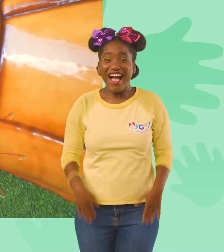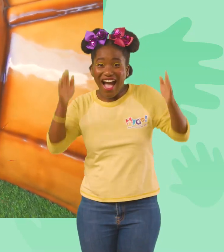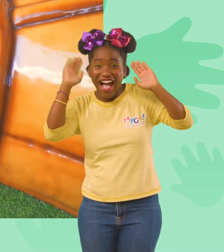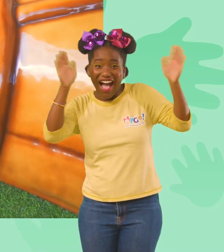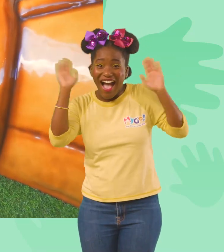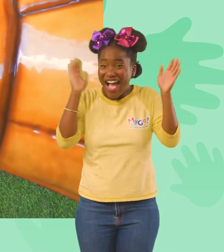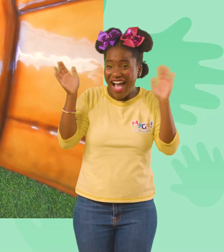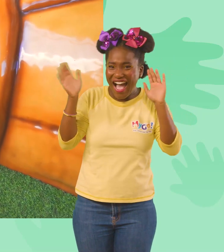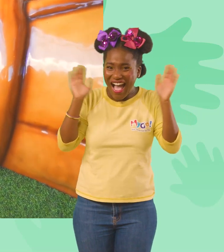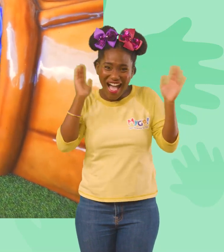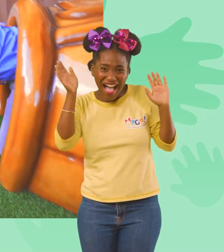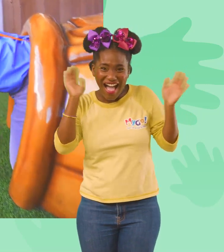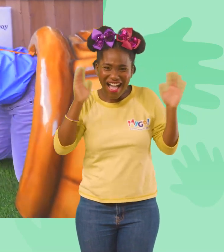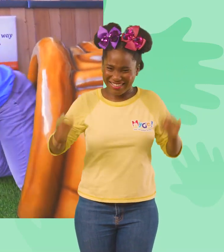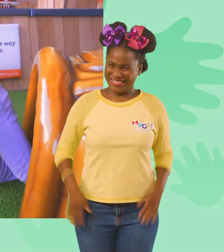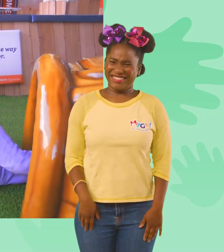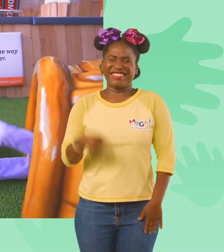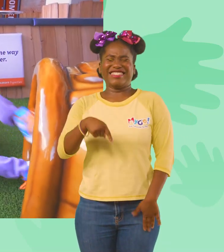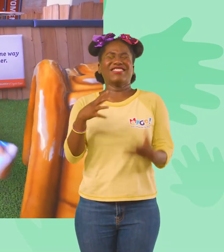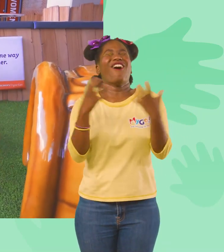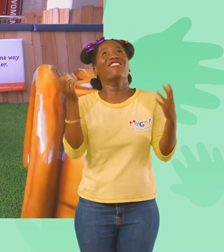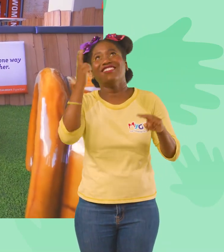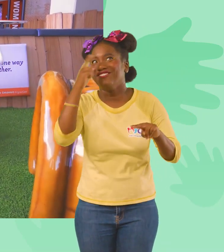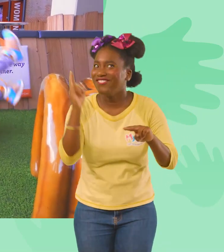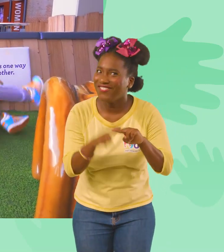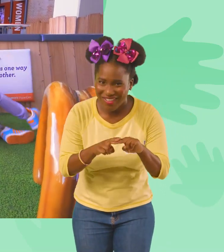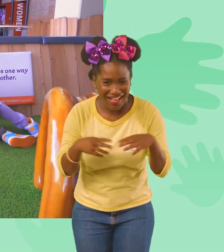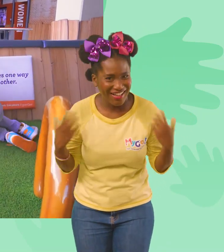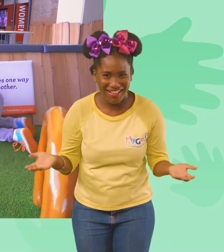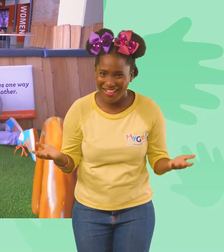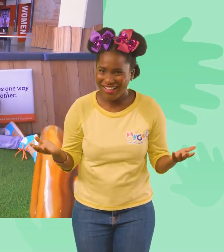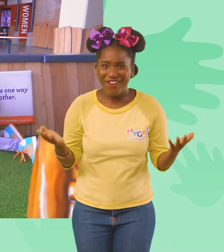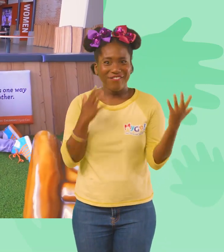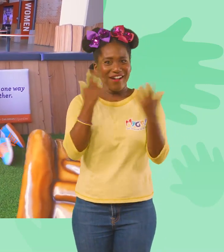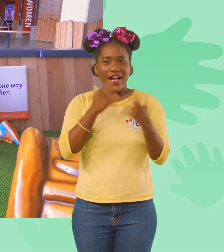Hello? Hey, this is so much fun.